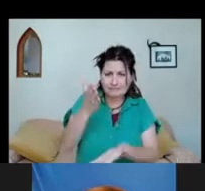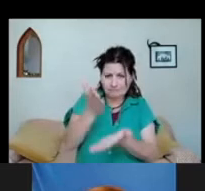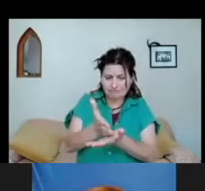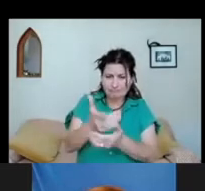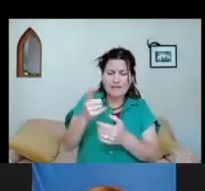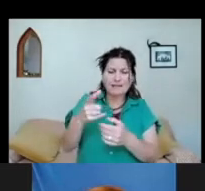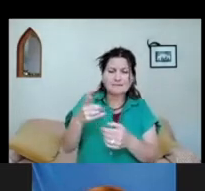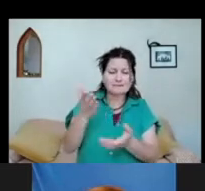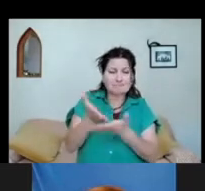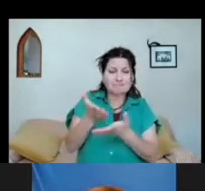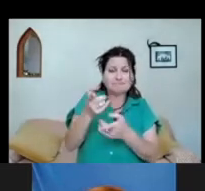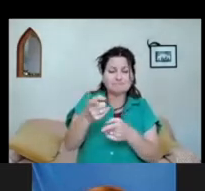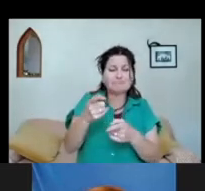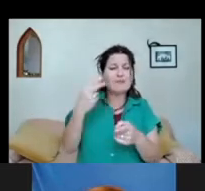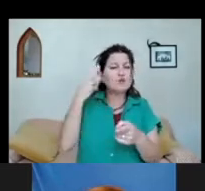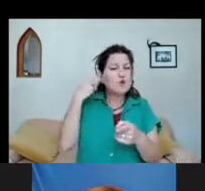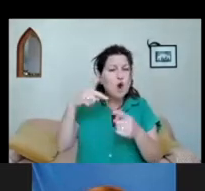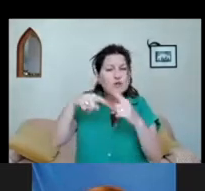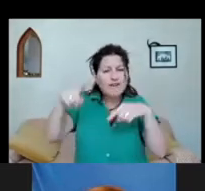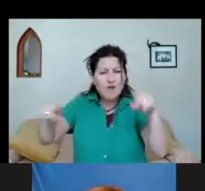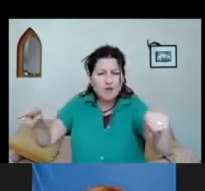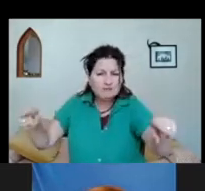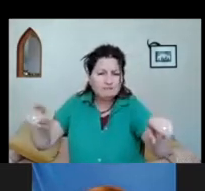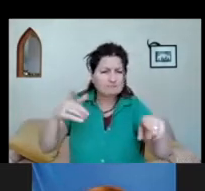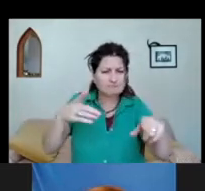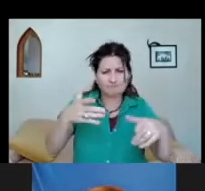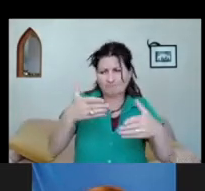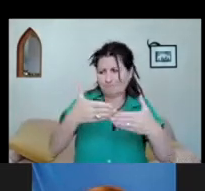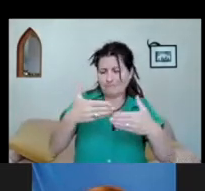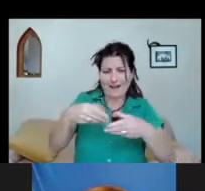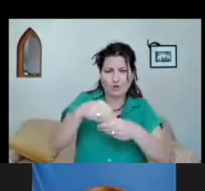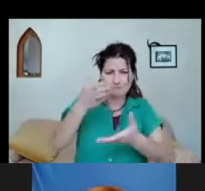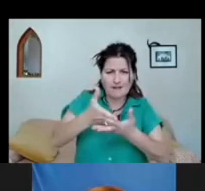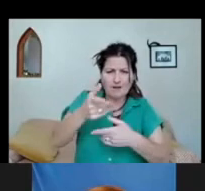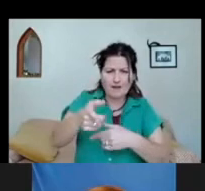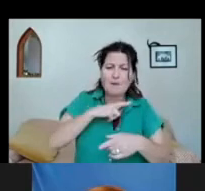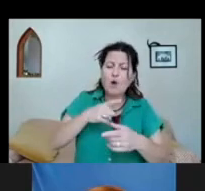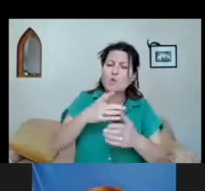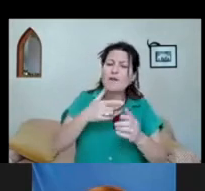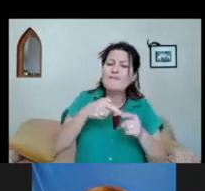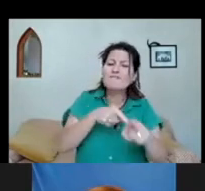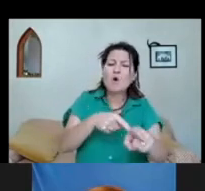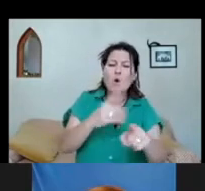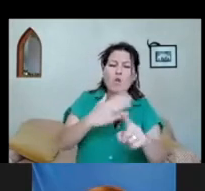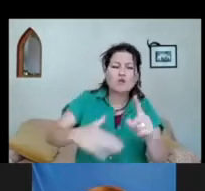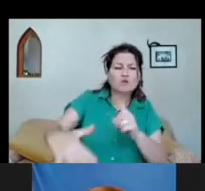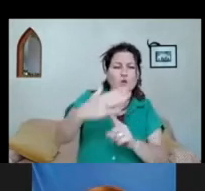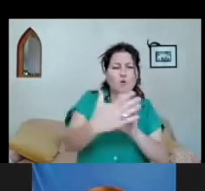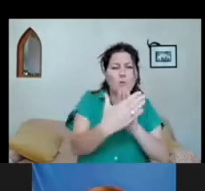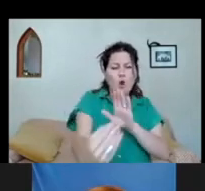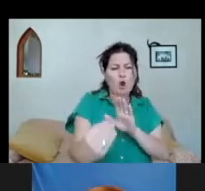neurodivergent. I must say that obviously well, not necessarily obviously, but we follow the social model of disability, therefore we